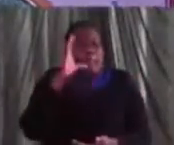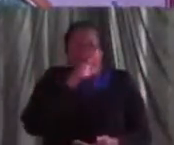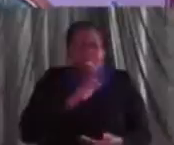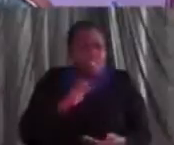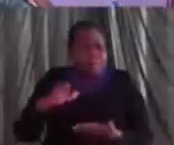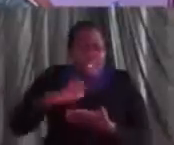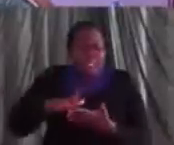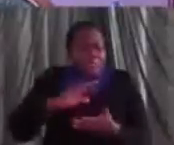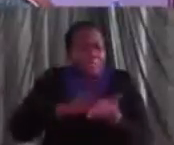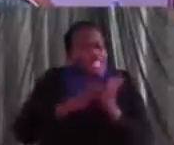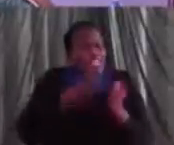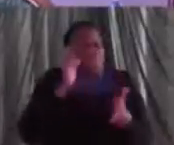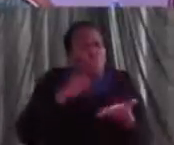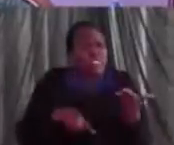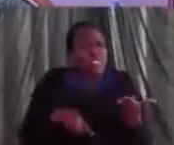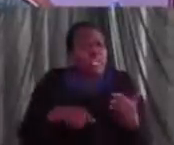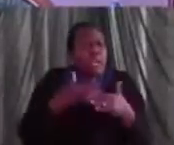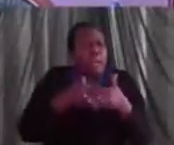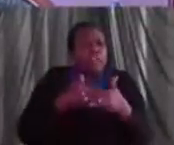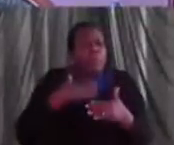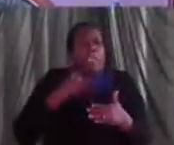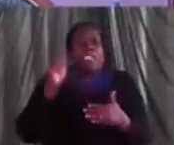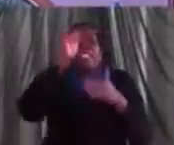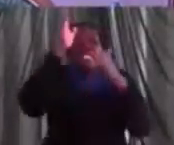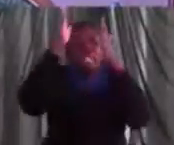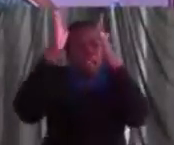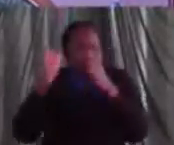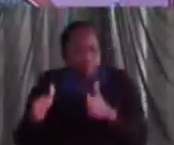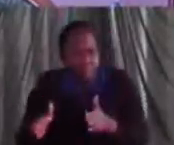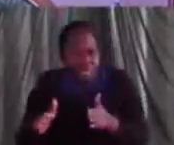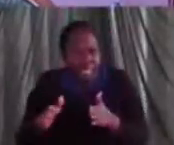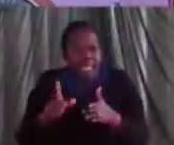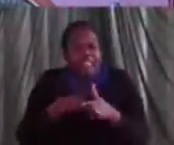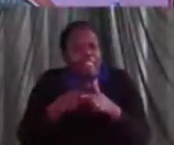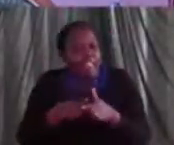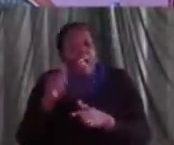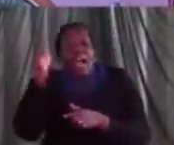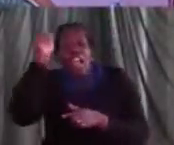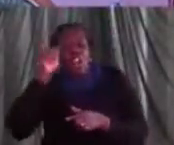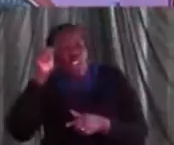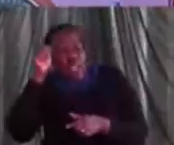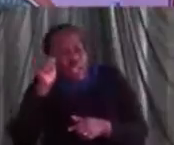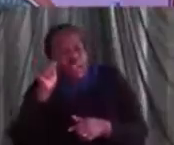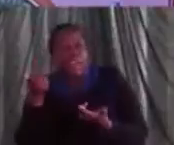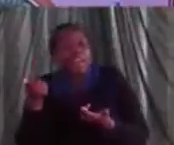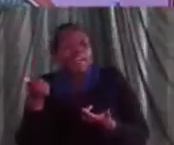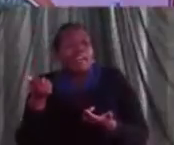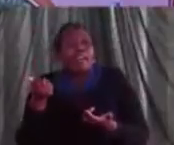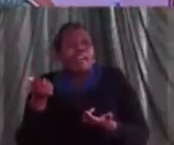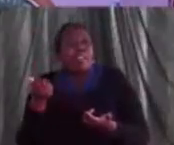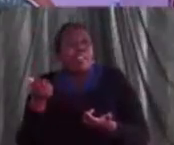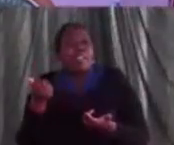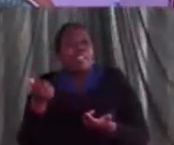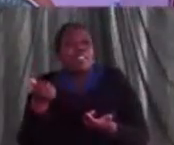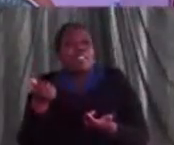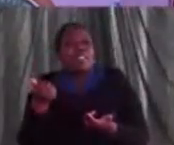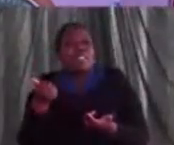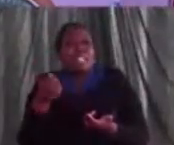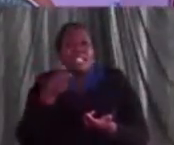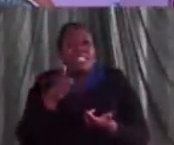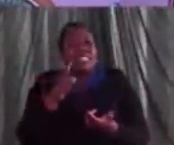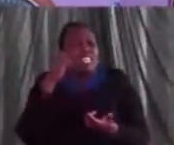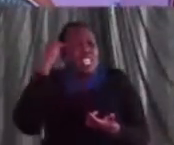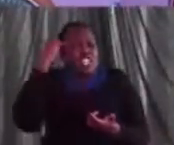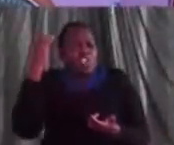Somewhere along the line maybe become maybe a lawyer, etc. I mean issues of influence, issues